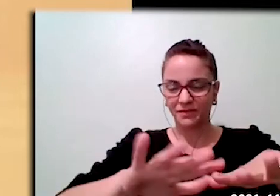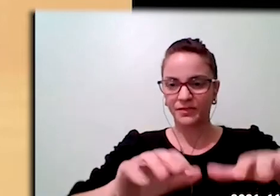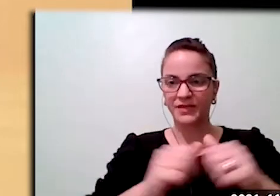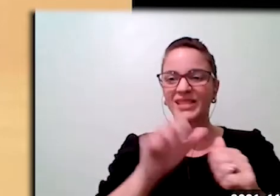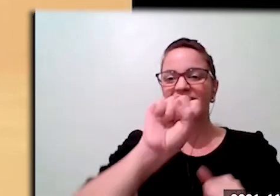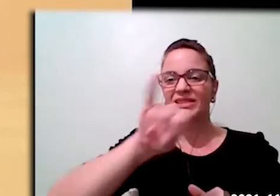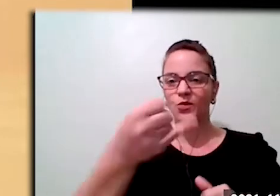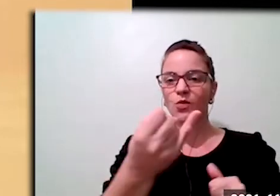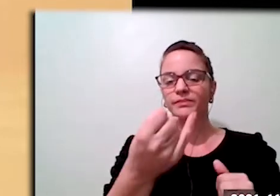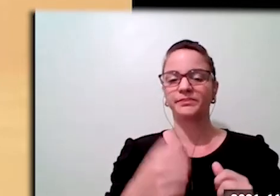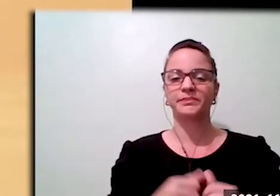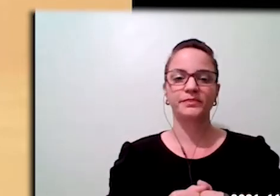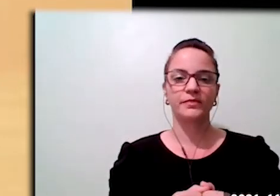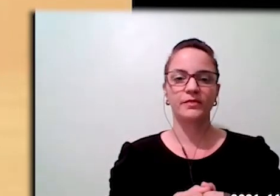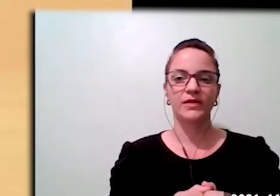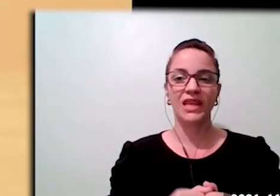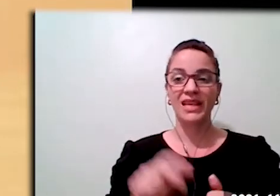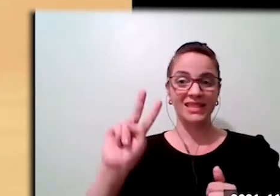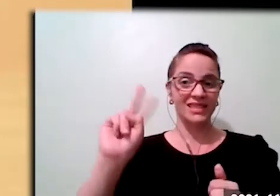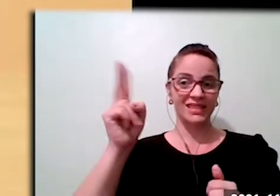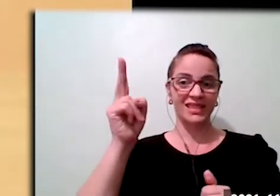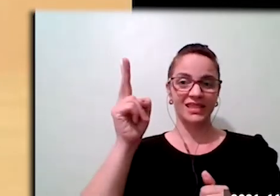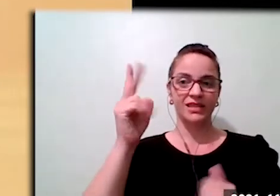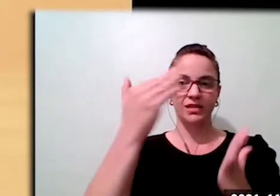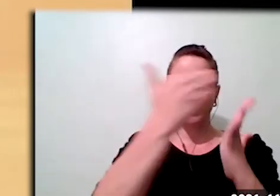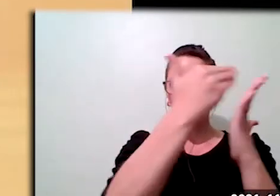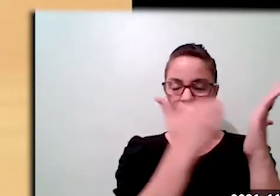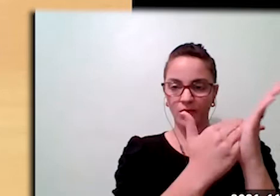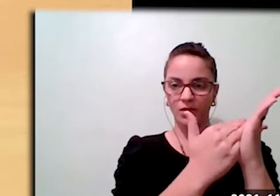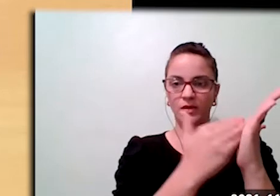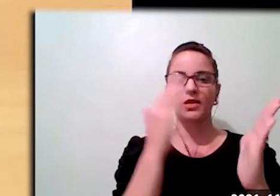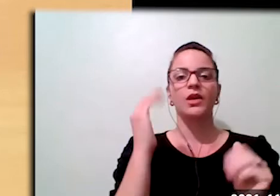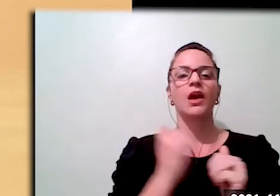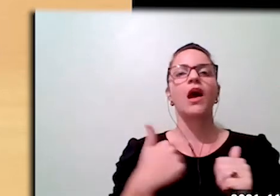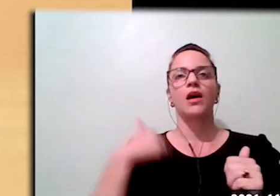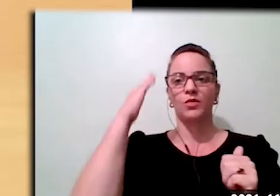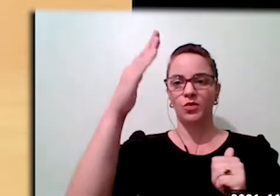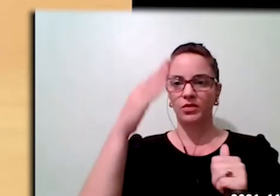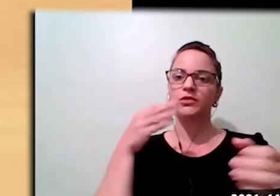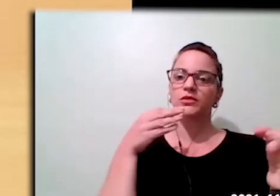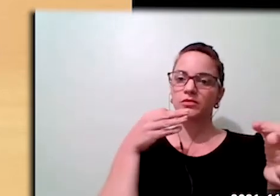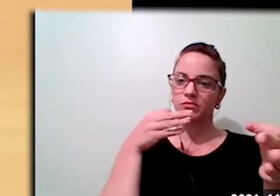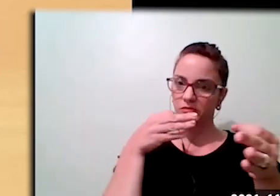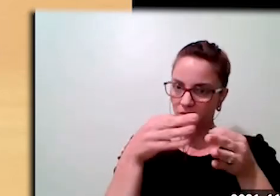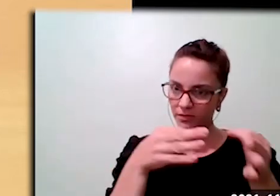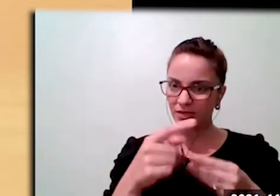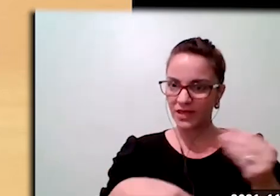Islet. The second part of my presentation will address the book published by the